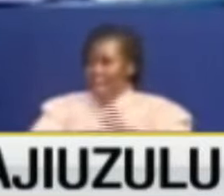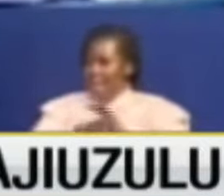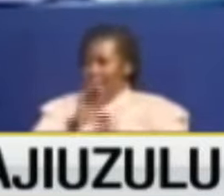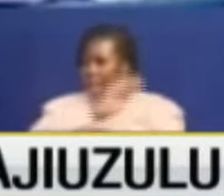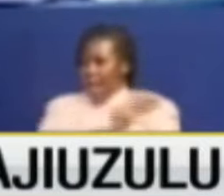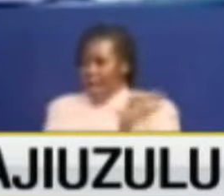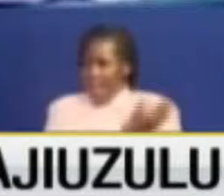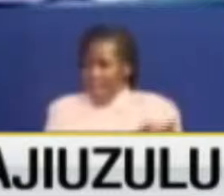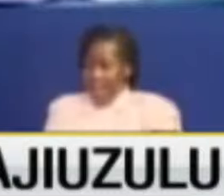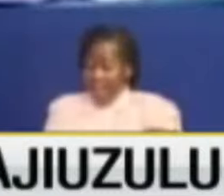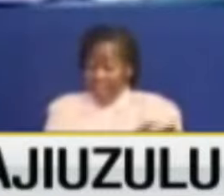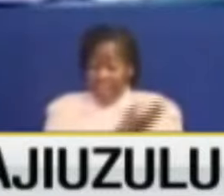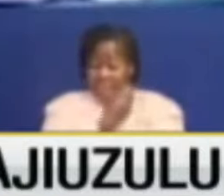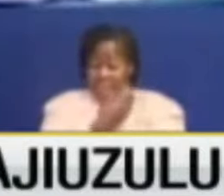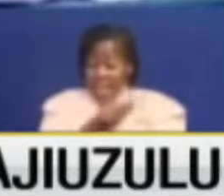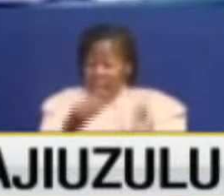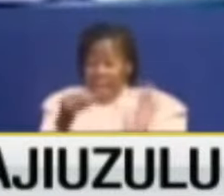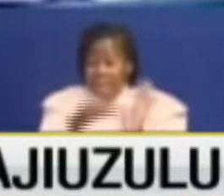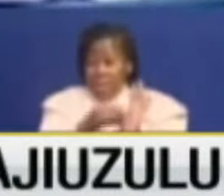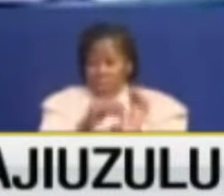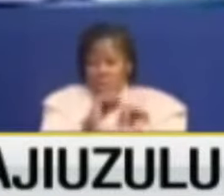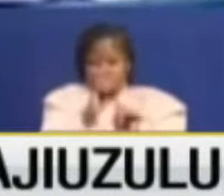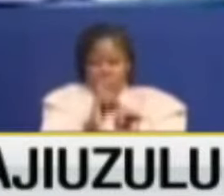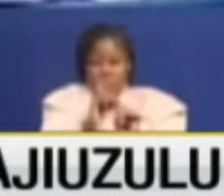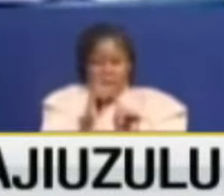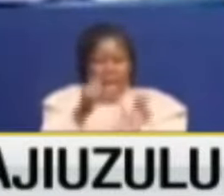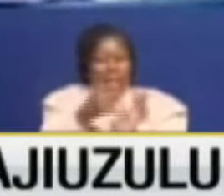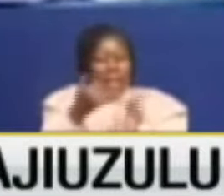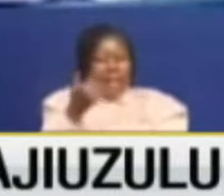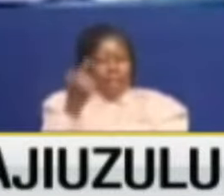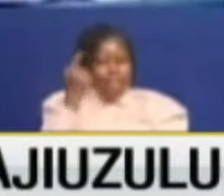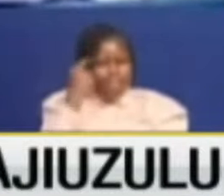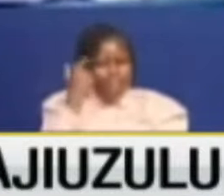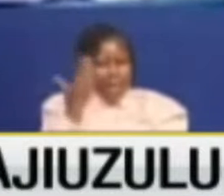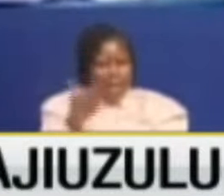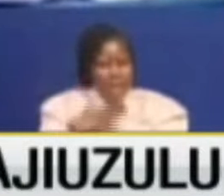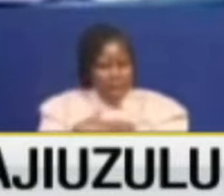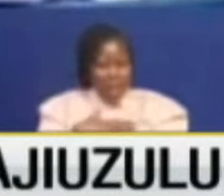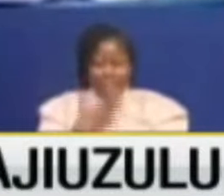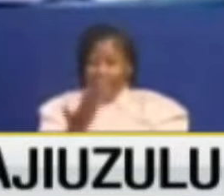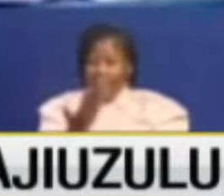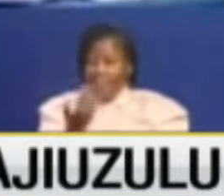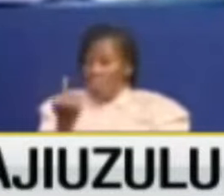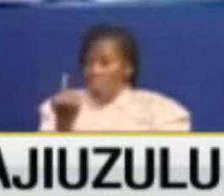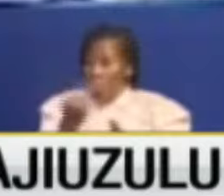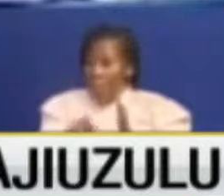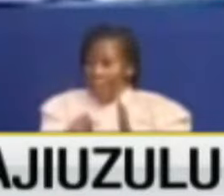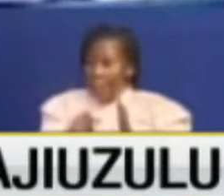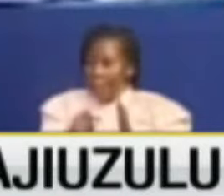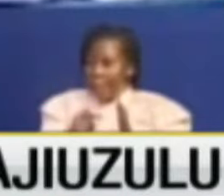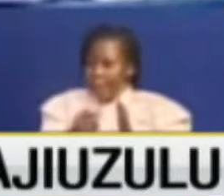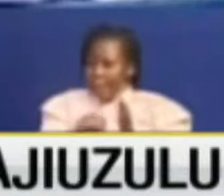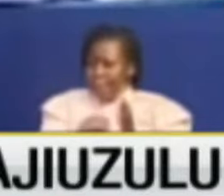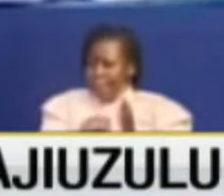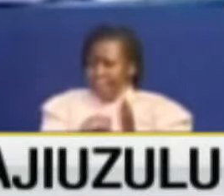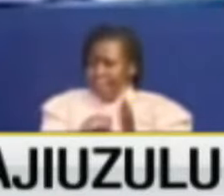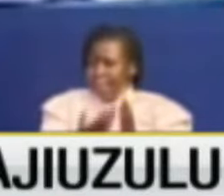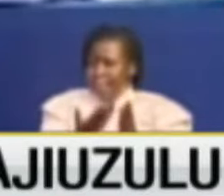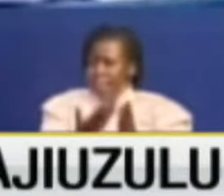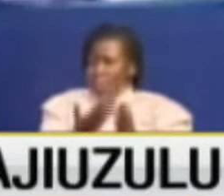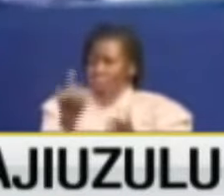Let me pose the critical question on the mind of everybody, including mine. What is ailing Meru